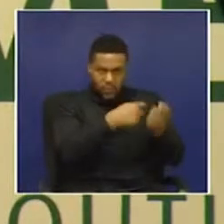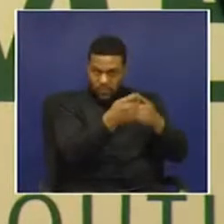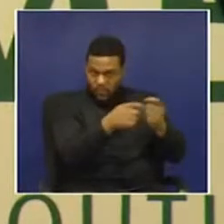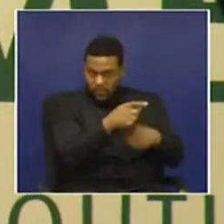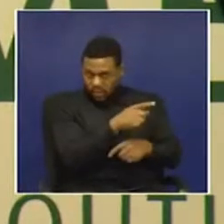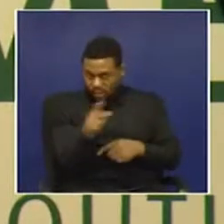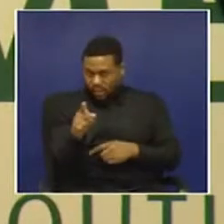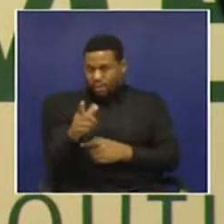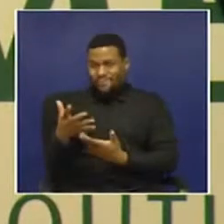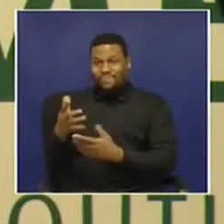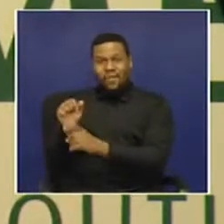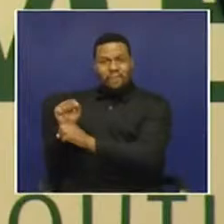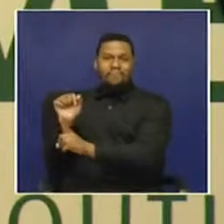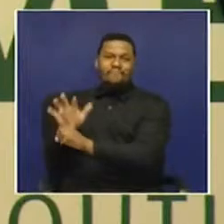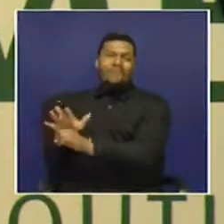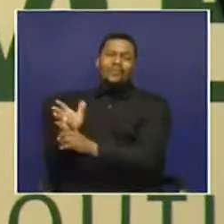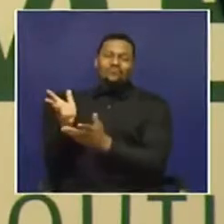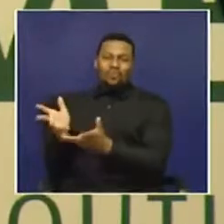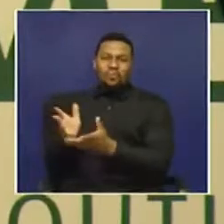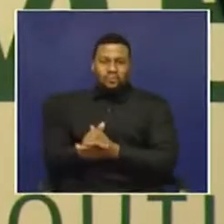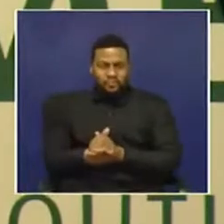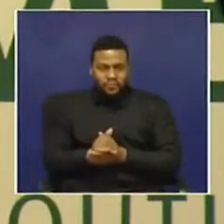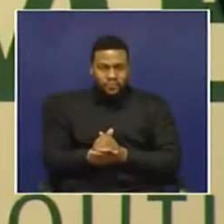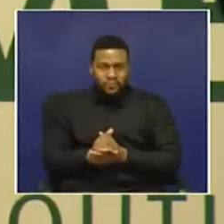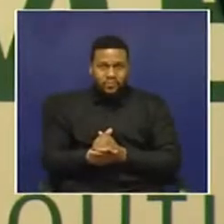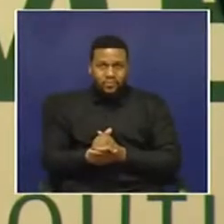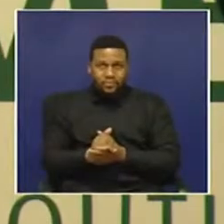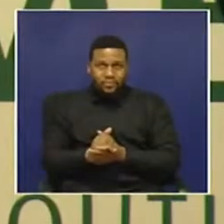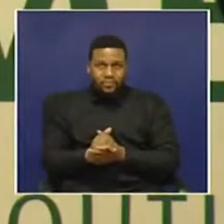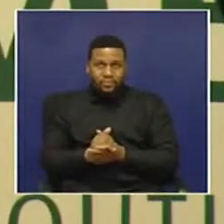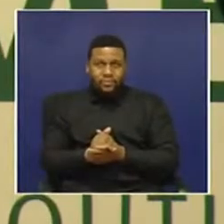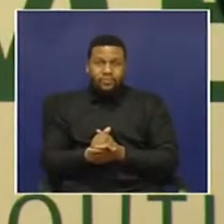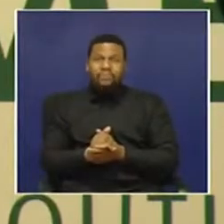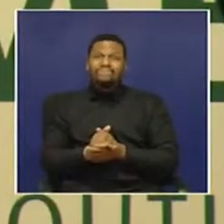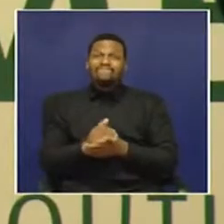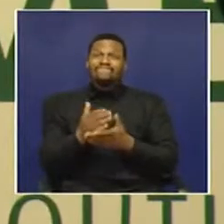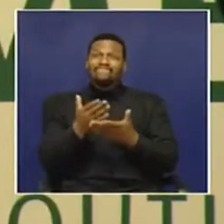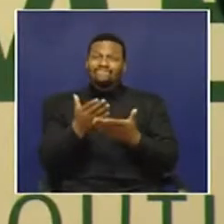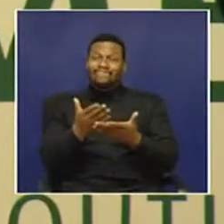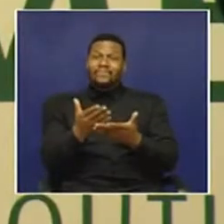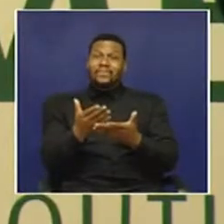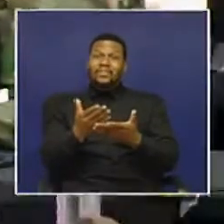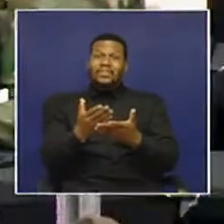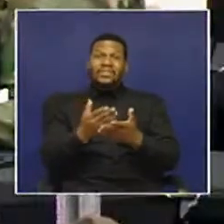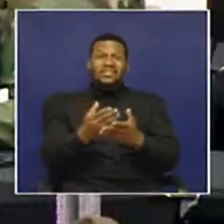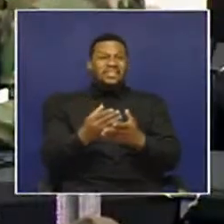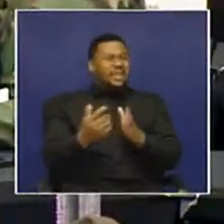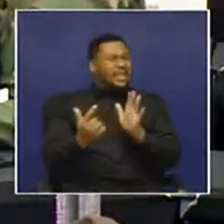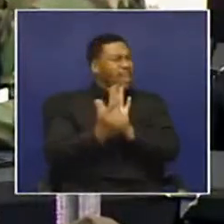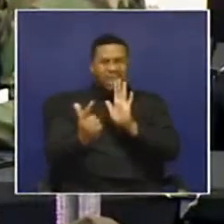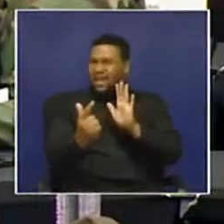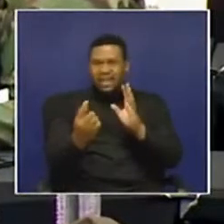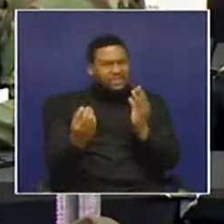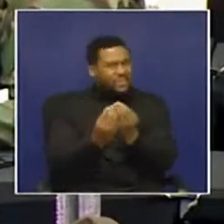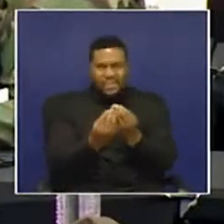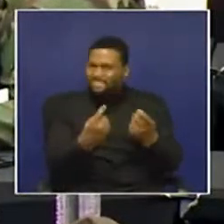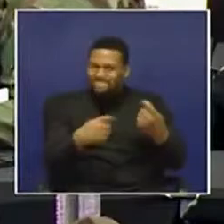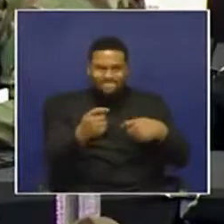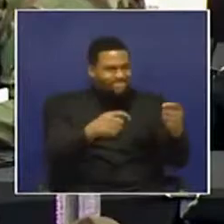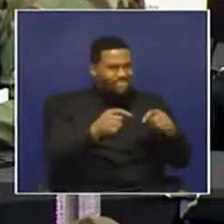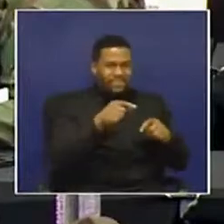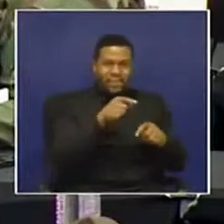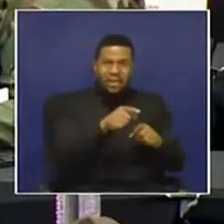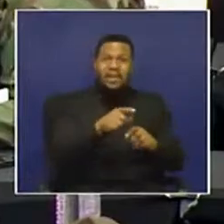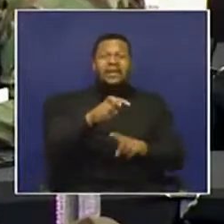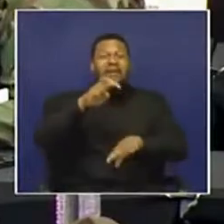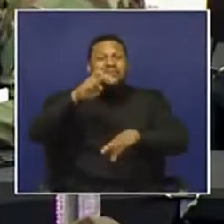economy. The sophisticated and organized nature of illicit operations demands an intensive